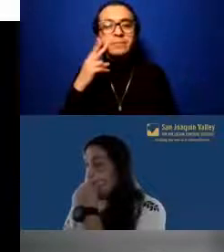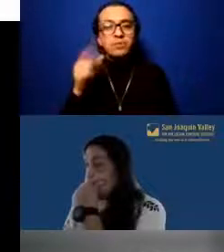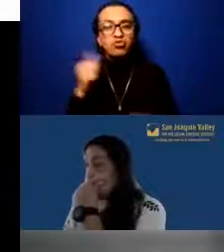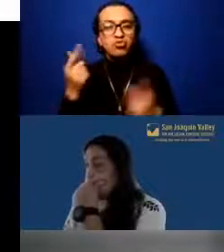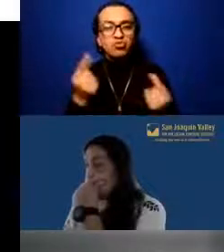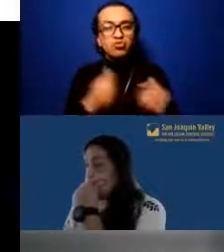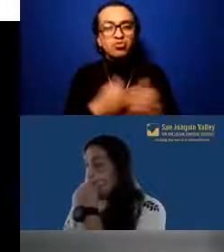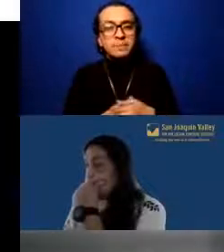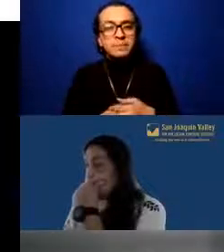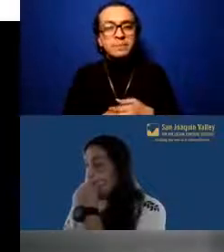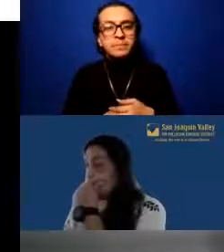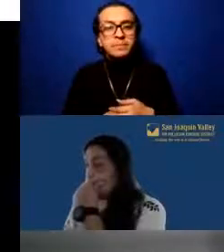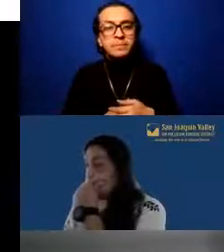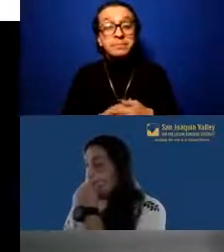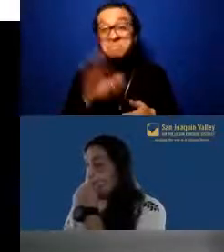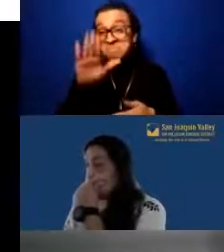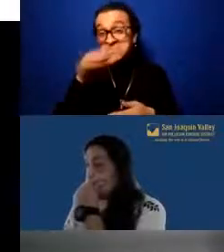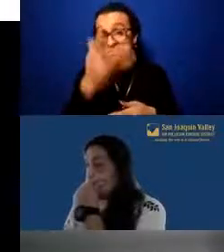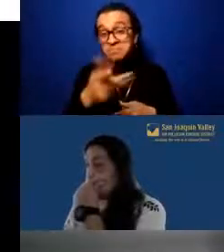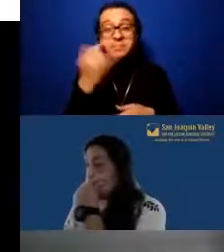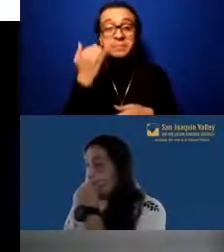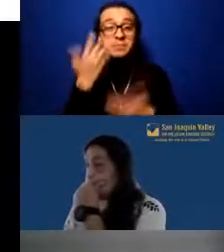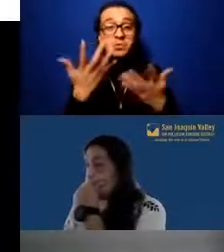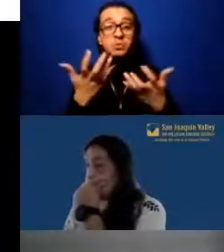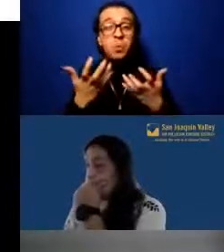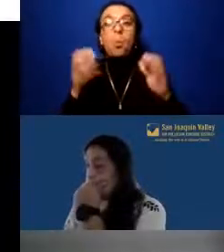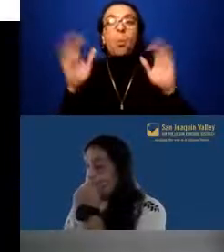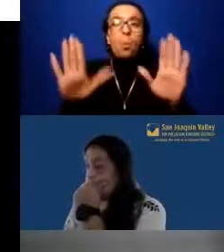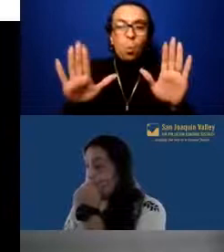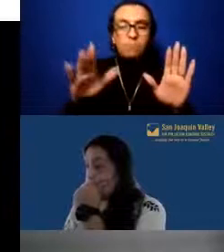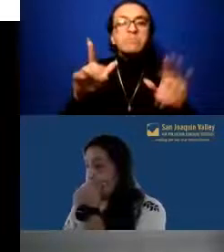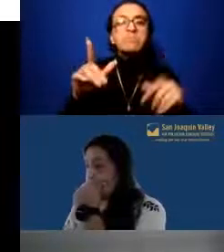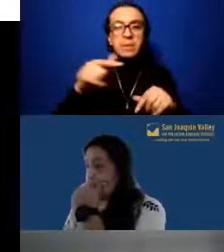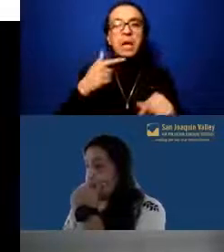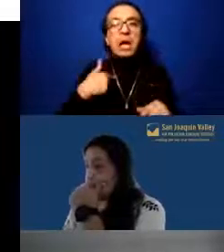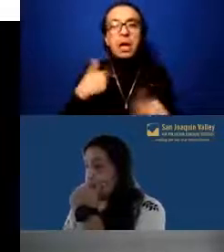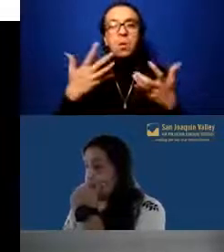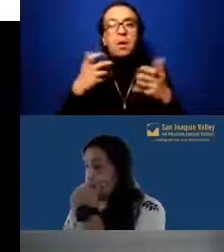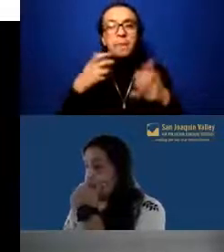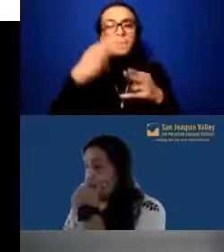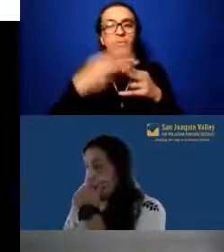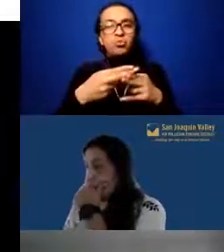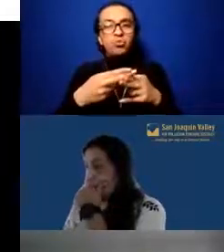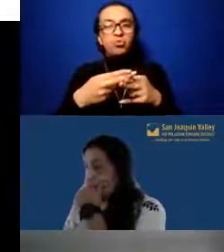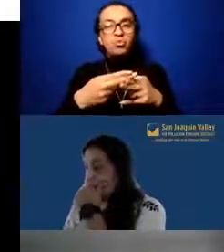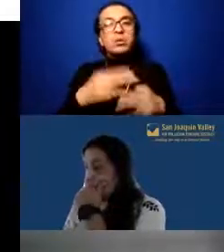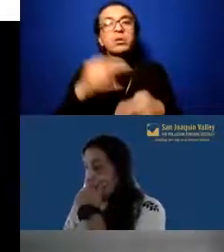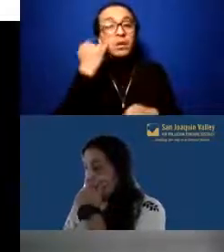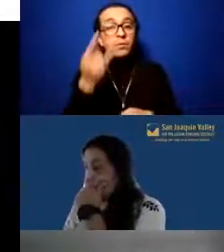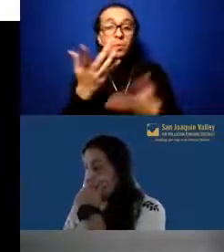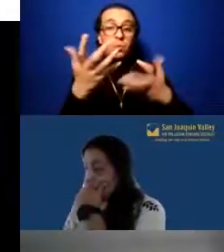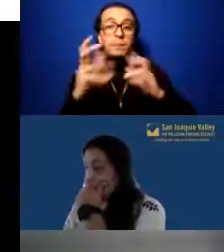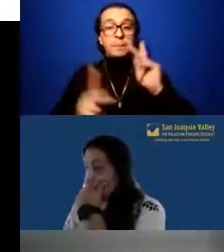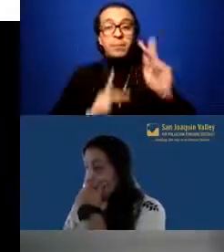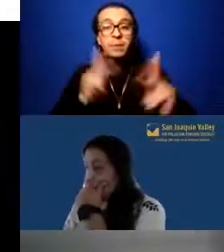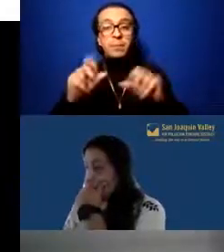have here. Also, if you would like to change, oh, yes, I would just like to mention if you want people to be